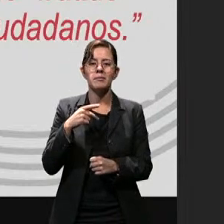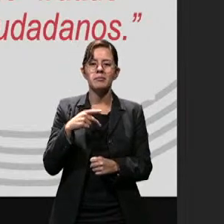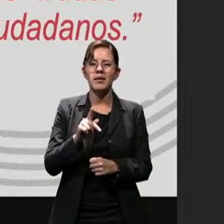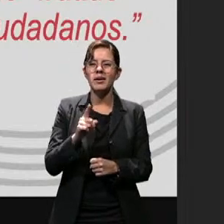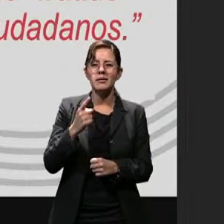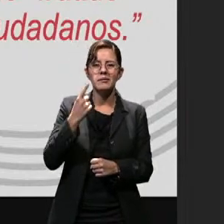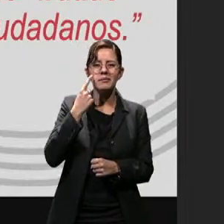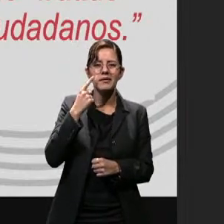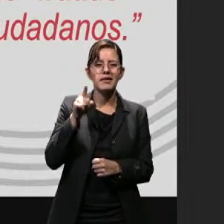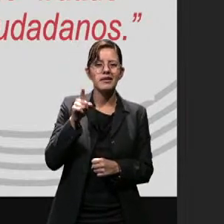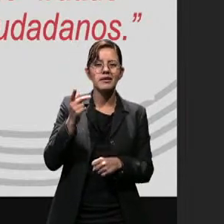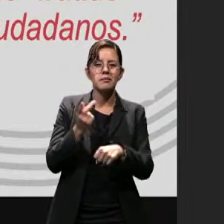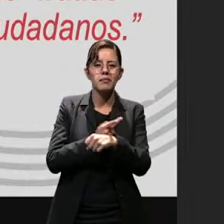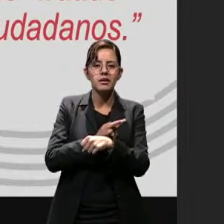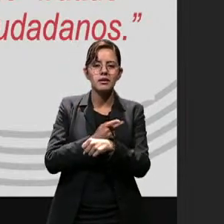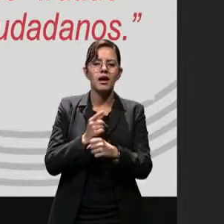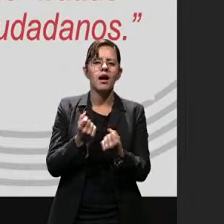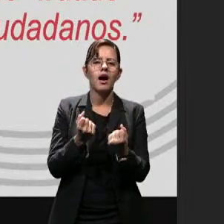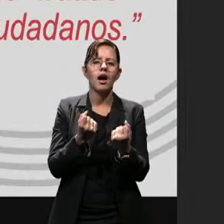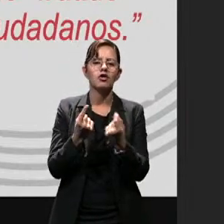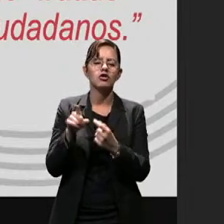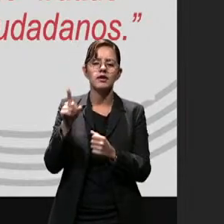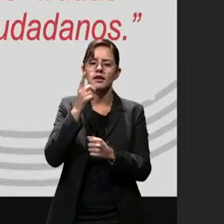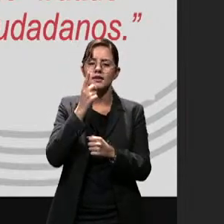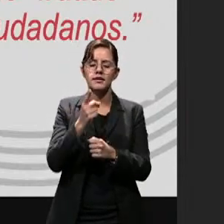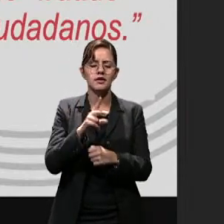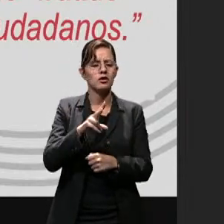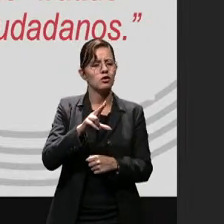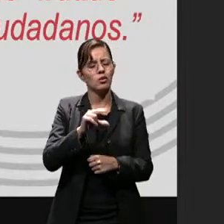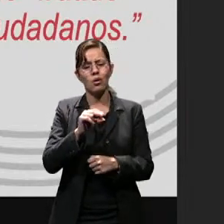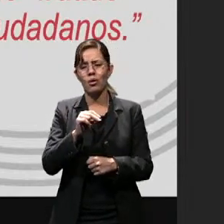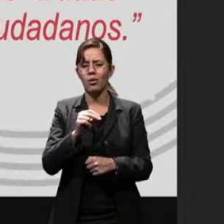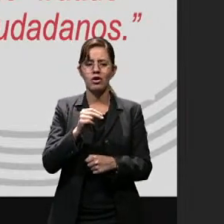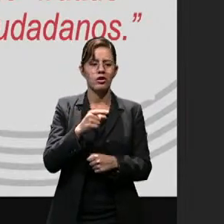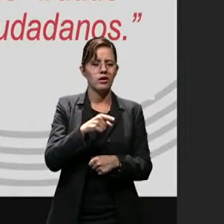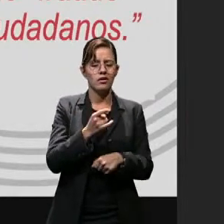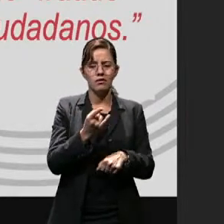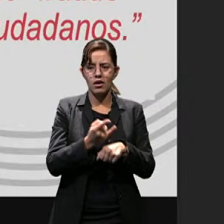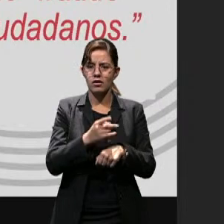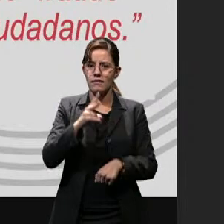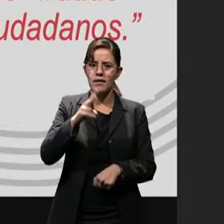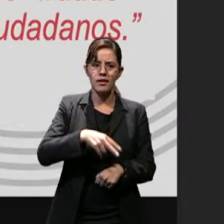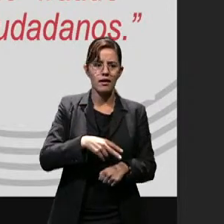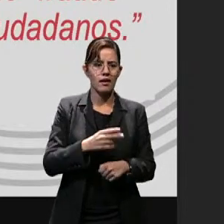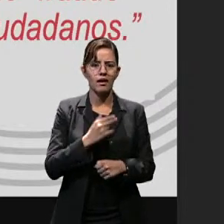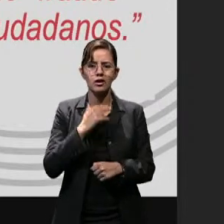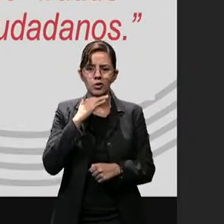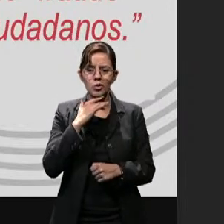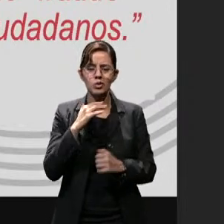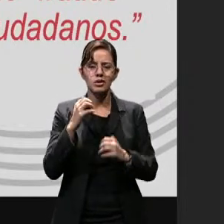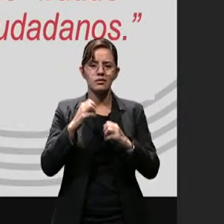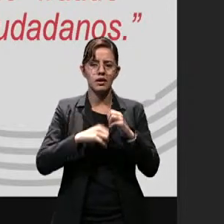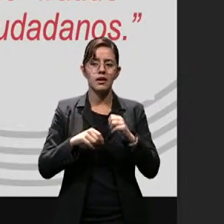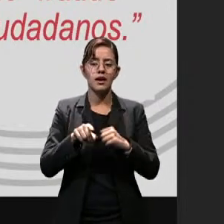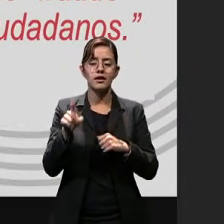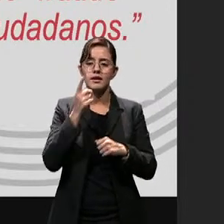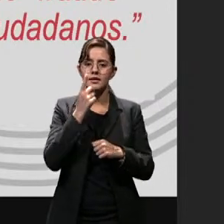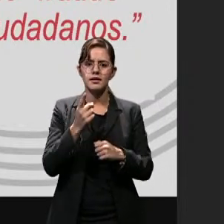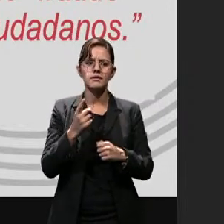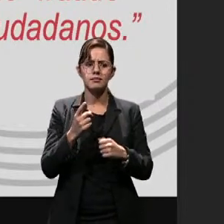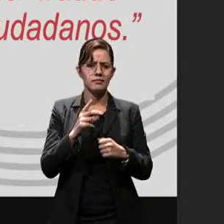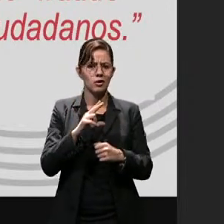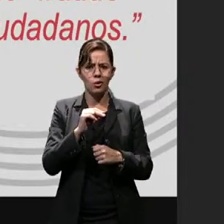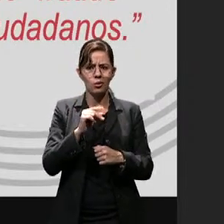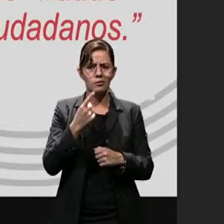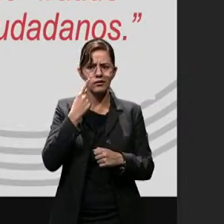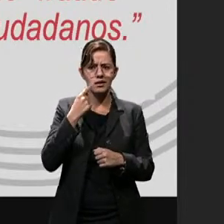are dead people voting or non-citizens voting, people voting twice, people who aren't eligible,